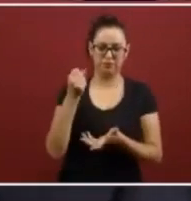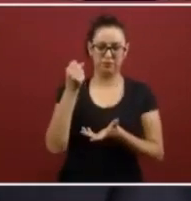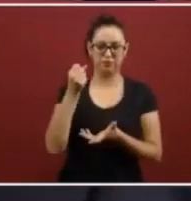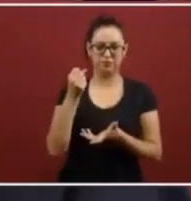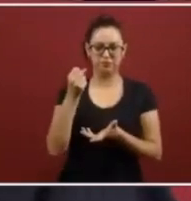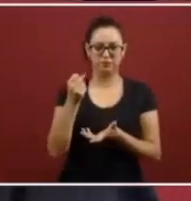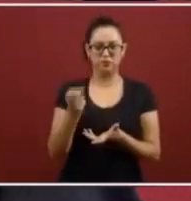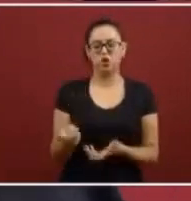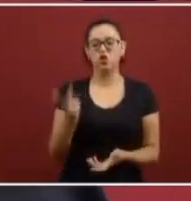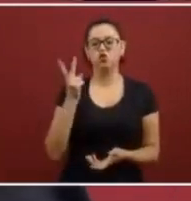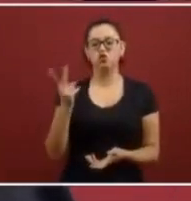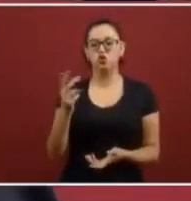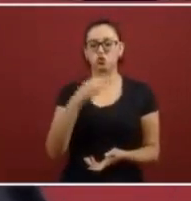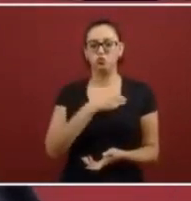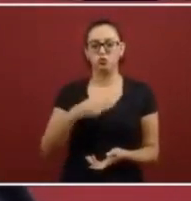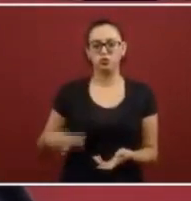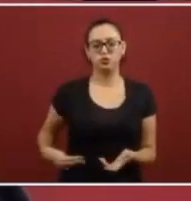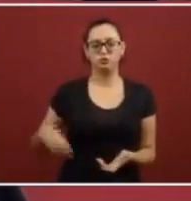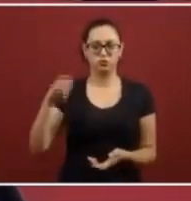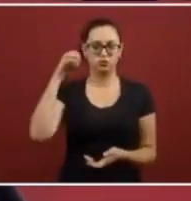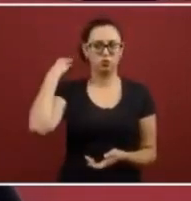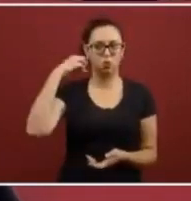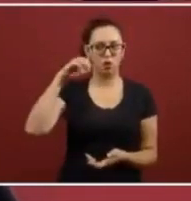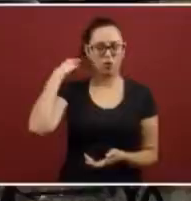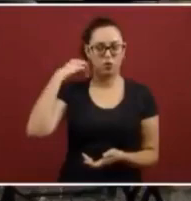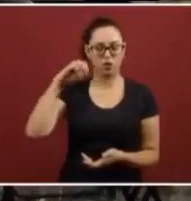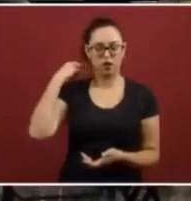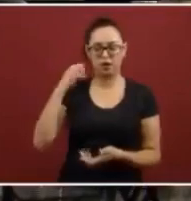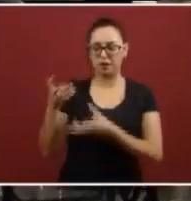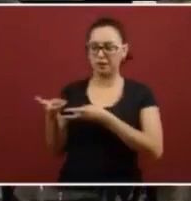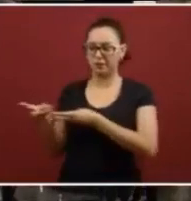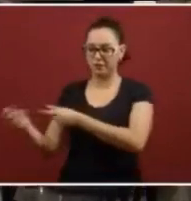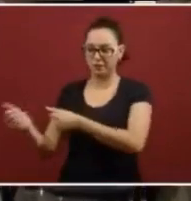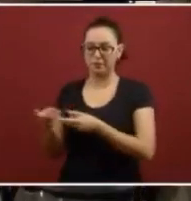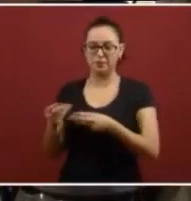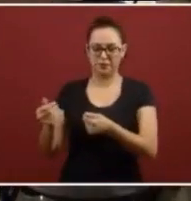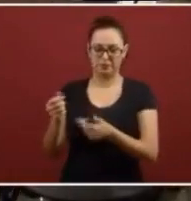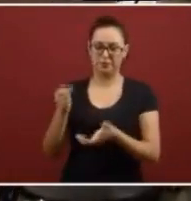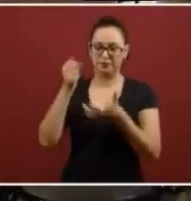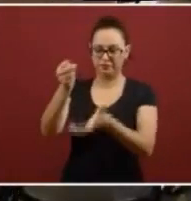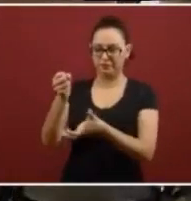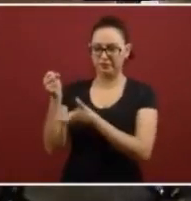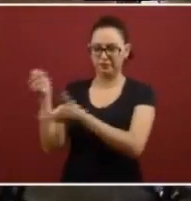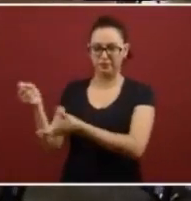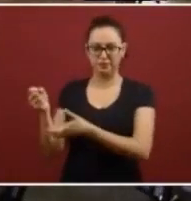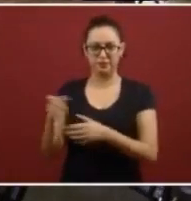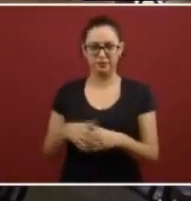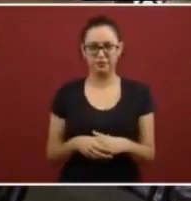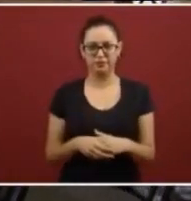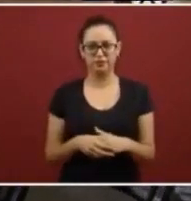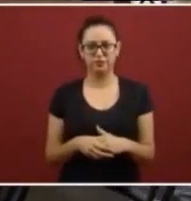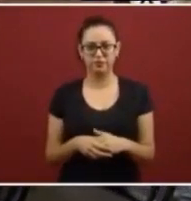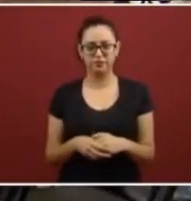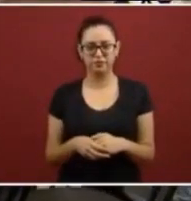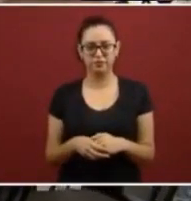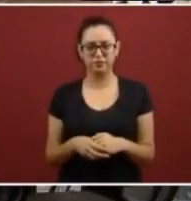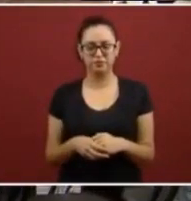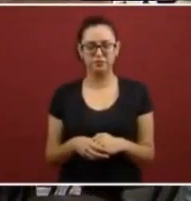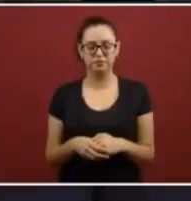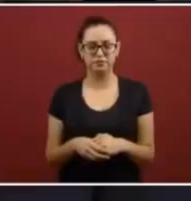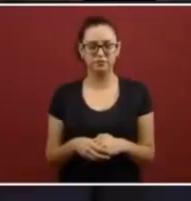dos municipios de this will Oaxaca, be given que to son de los two más pobres, poorest país. municipalities